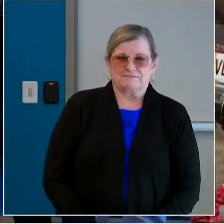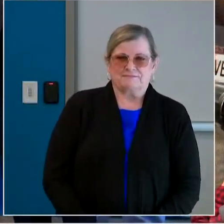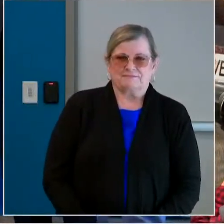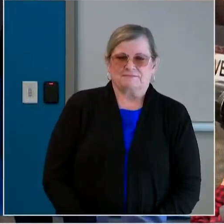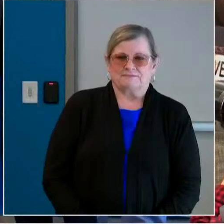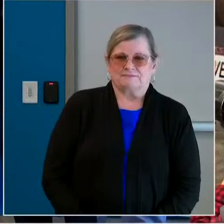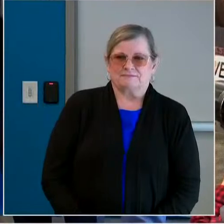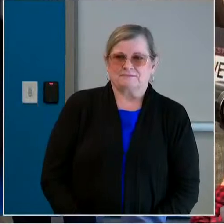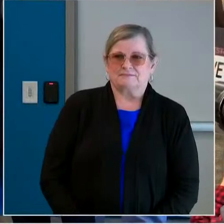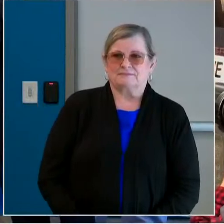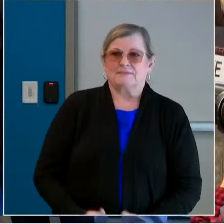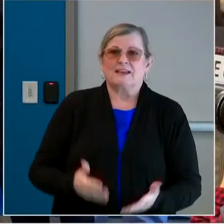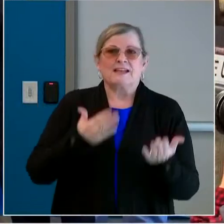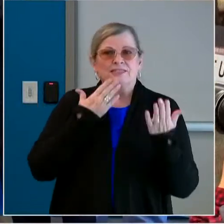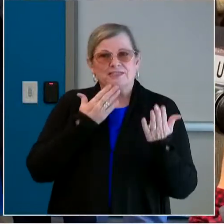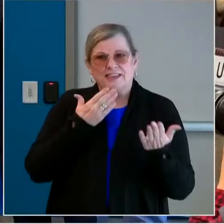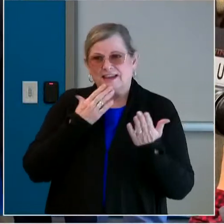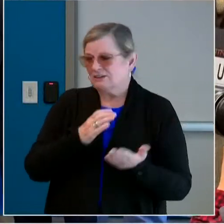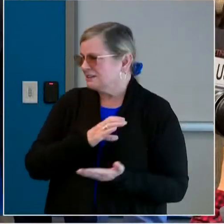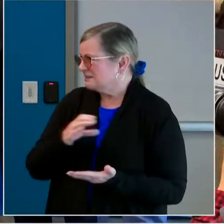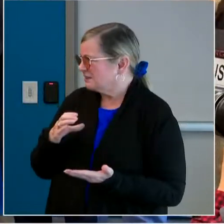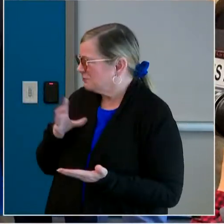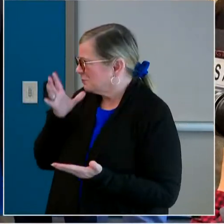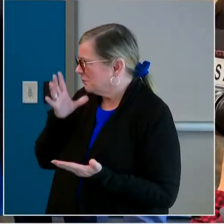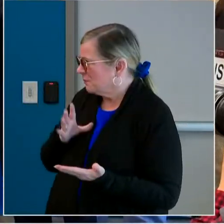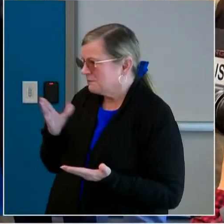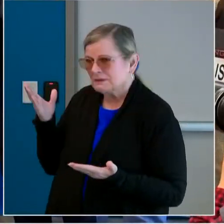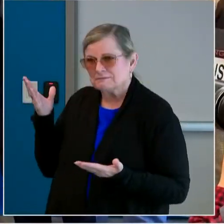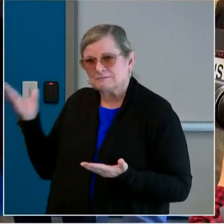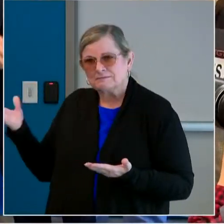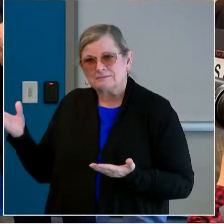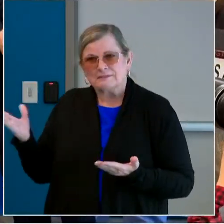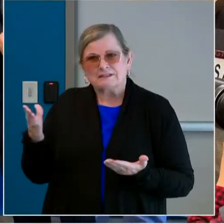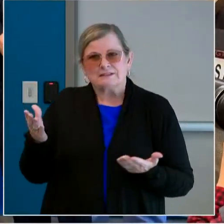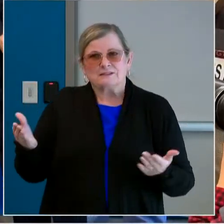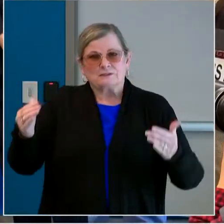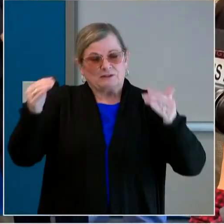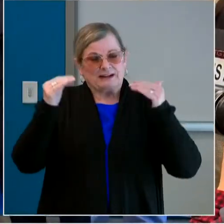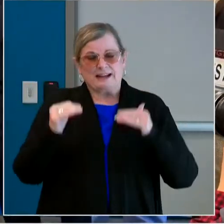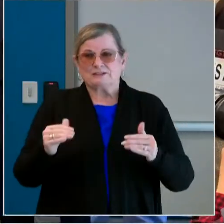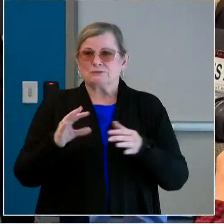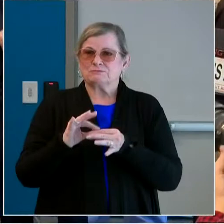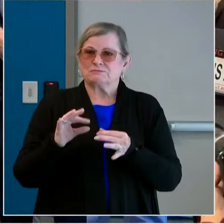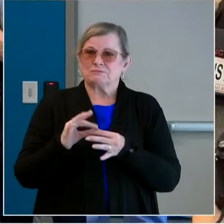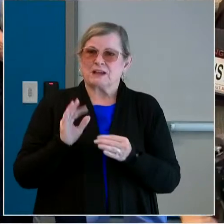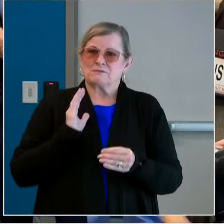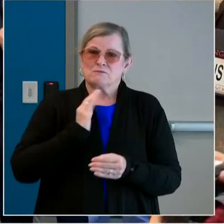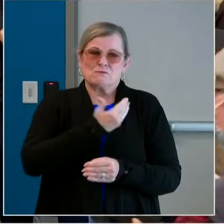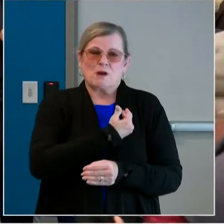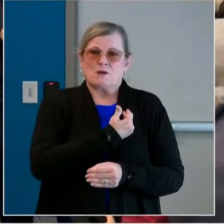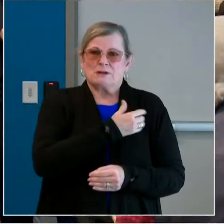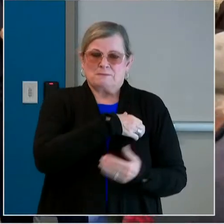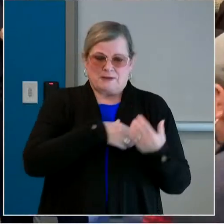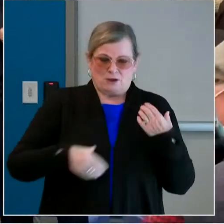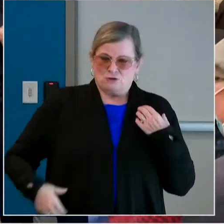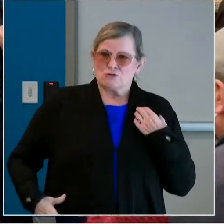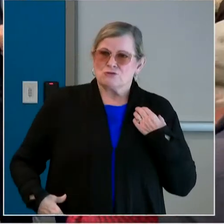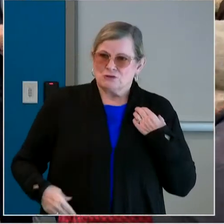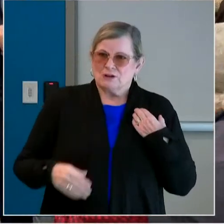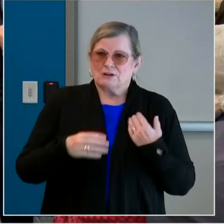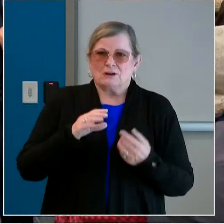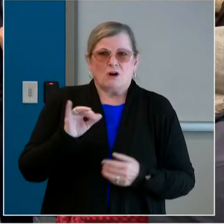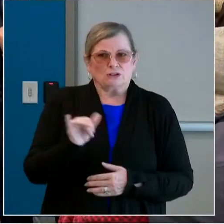Thank you, Congressman. Next, we are going to hear from our mayor, who also has been